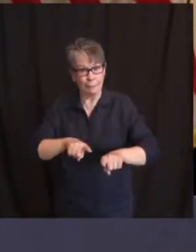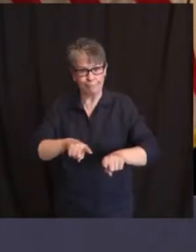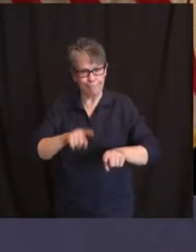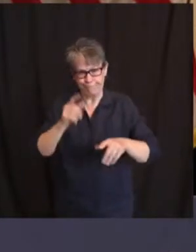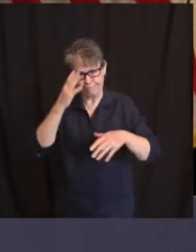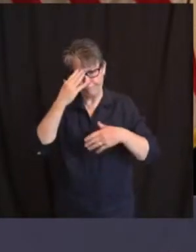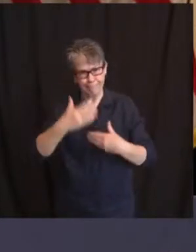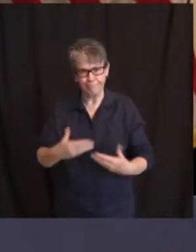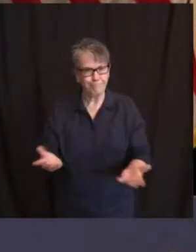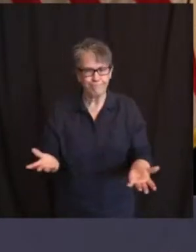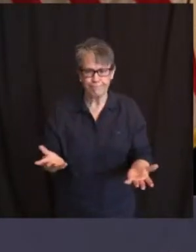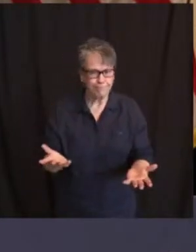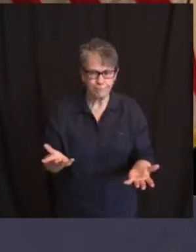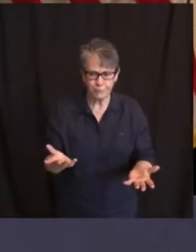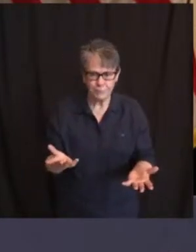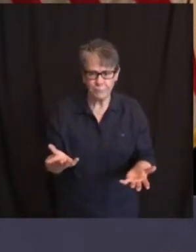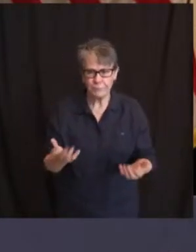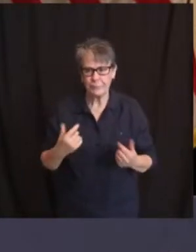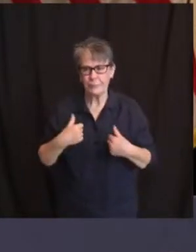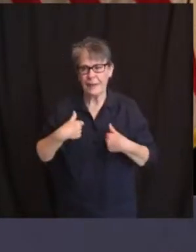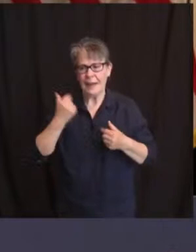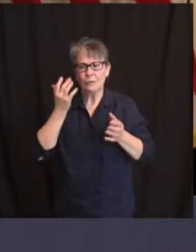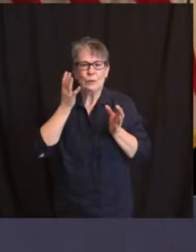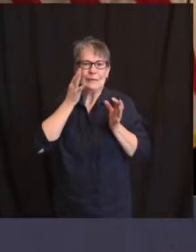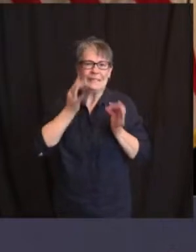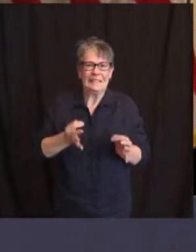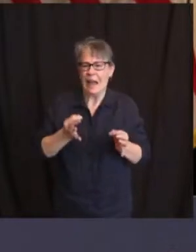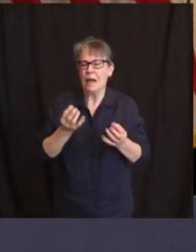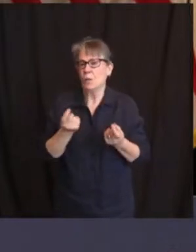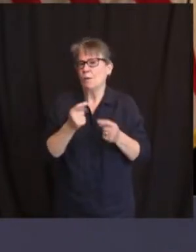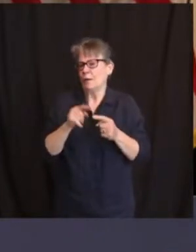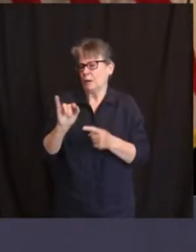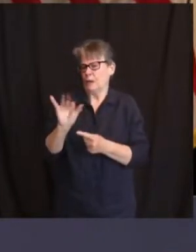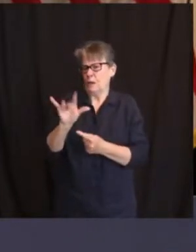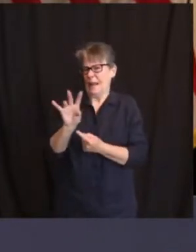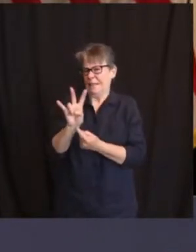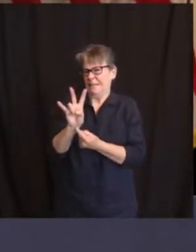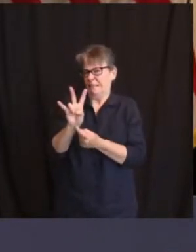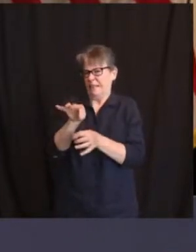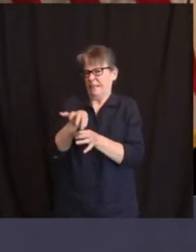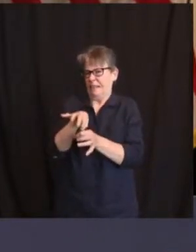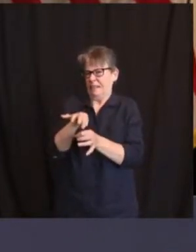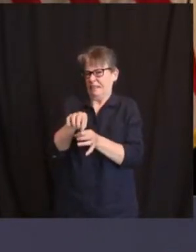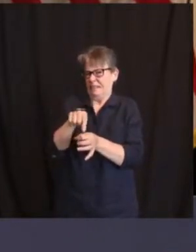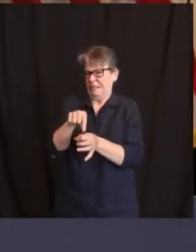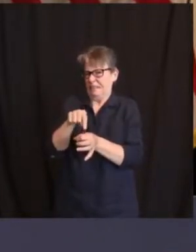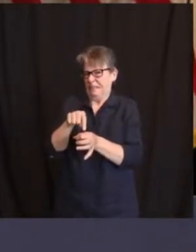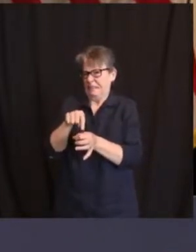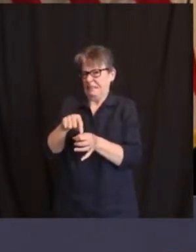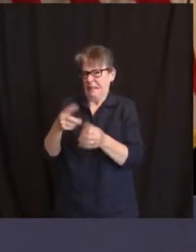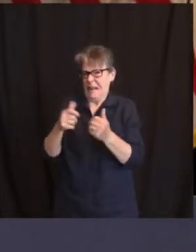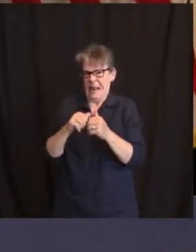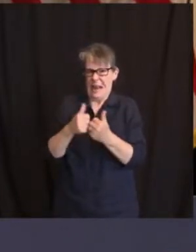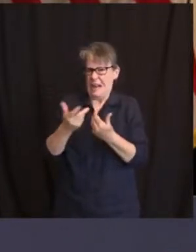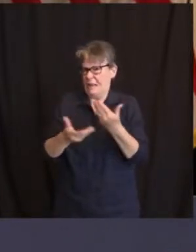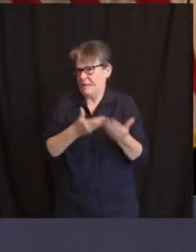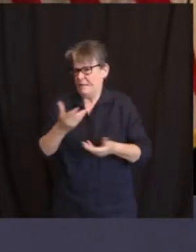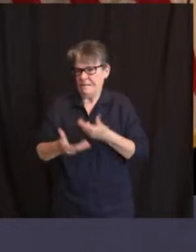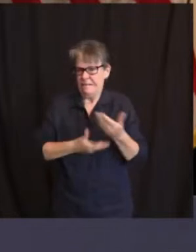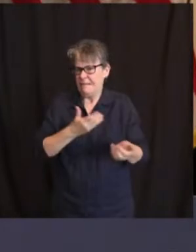7 election, so you can imagine we're digesting yesterday pretty aggressively. I was back and forth with the Secretary of